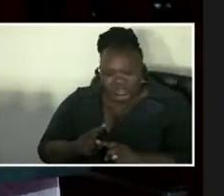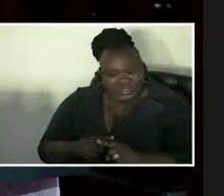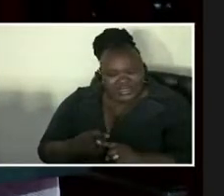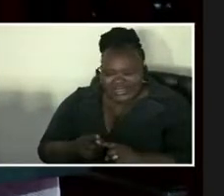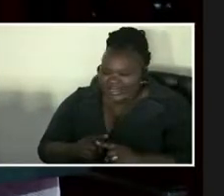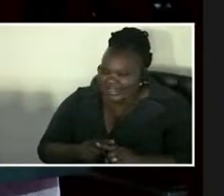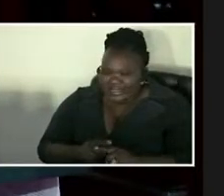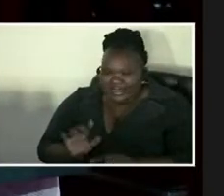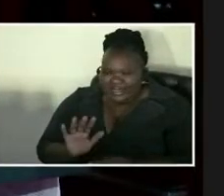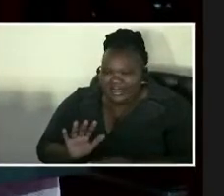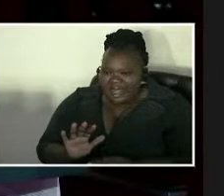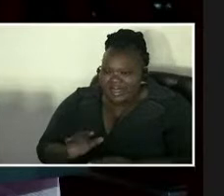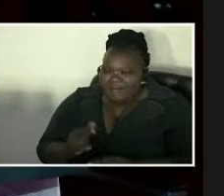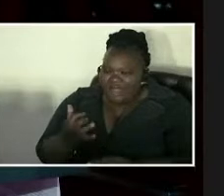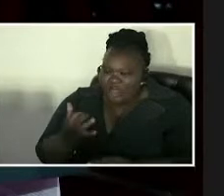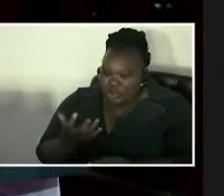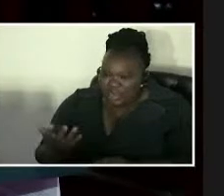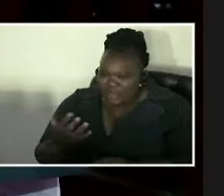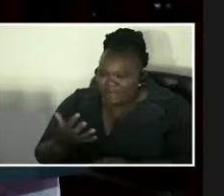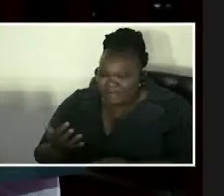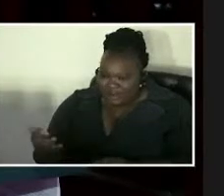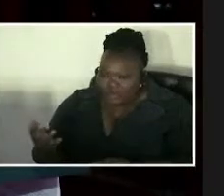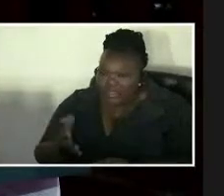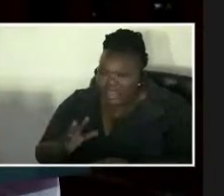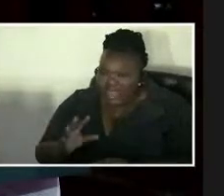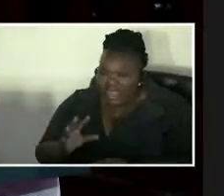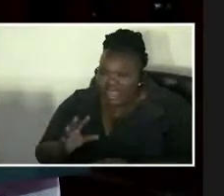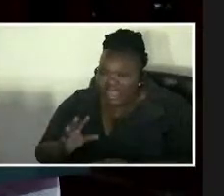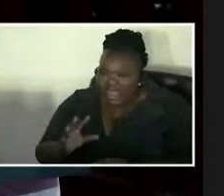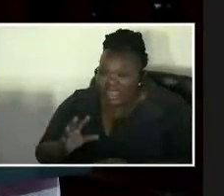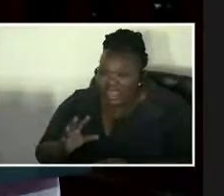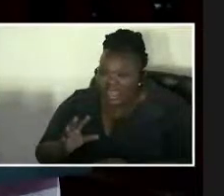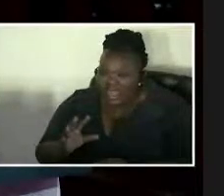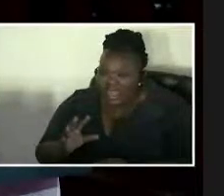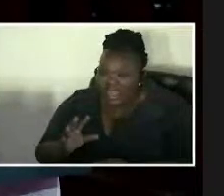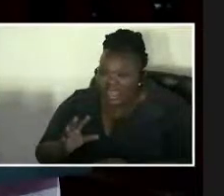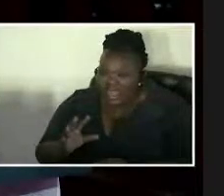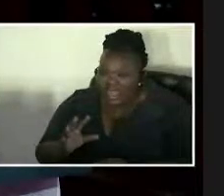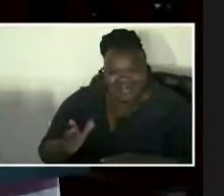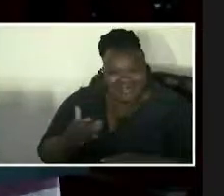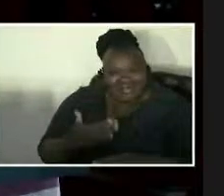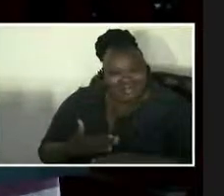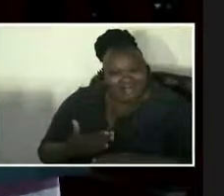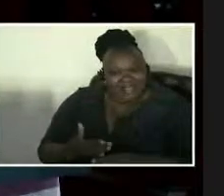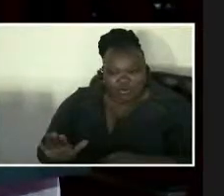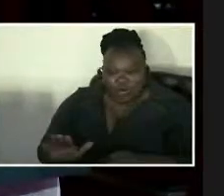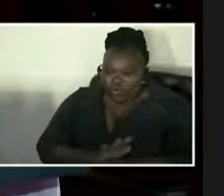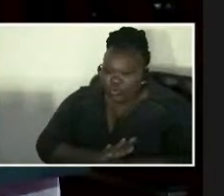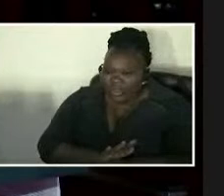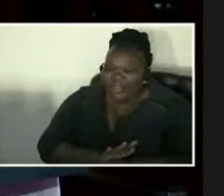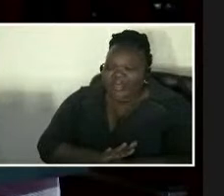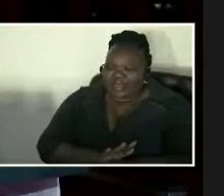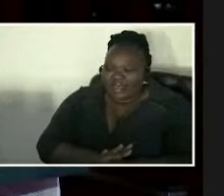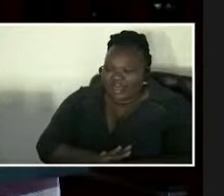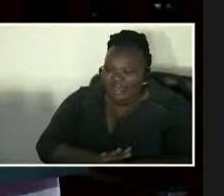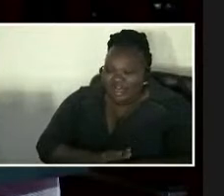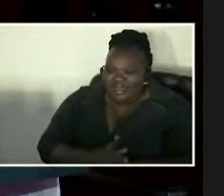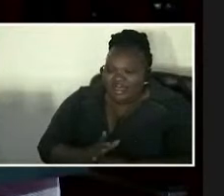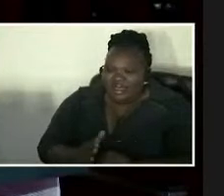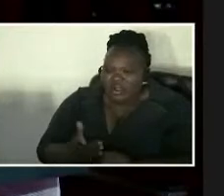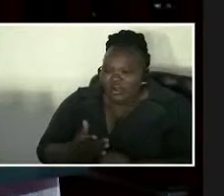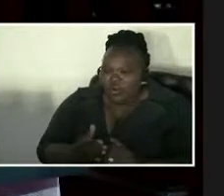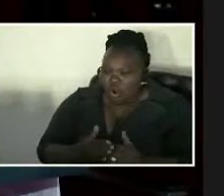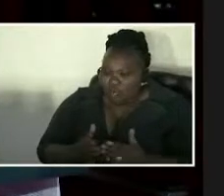immediately billions have been invested in this hospital yet it's not fully operational the time for a phase opening has